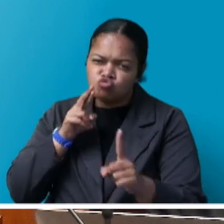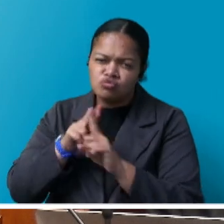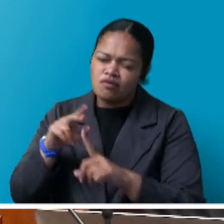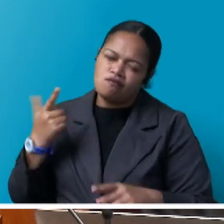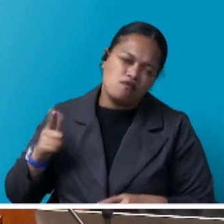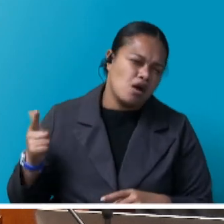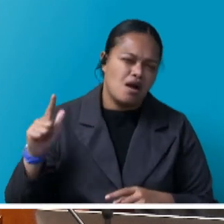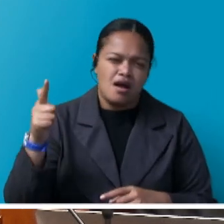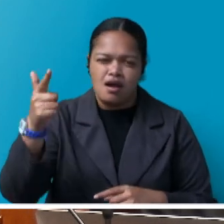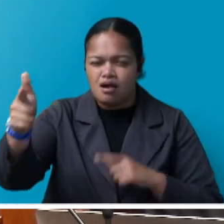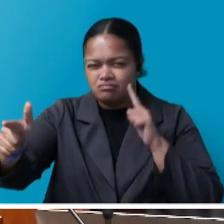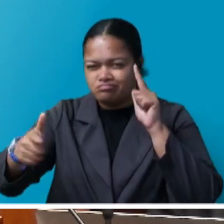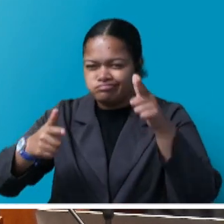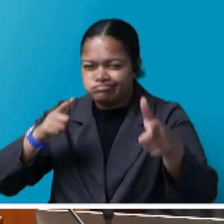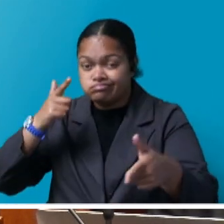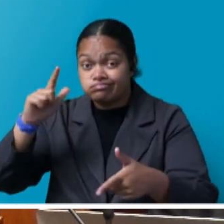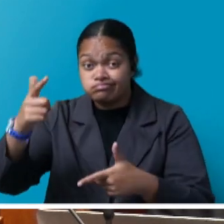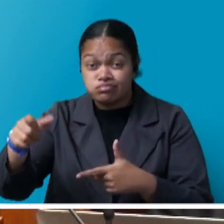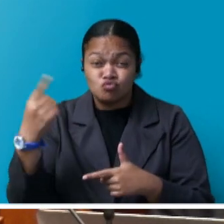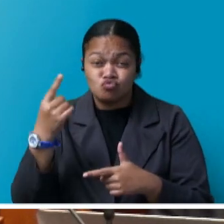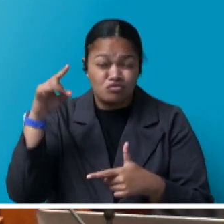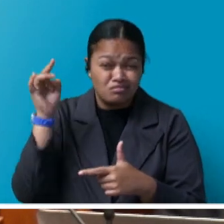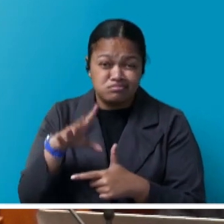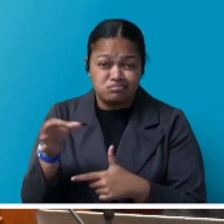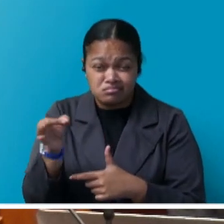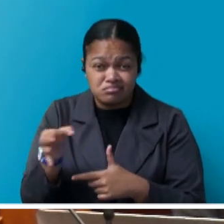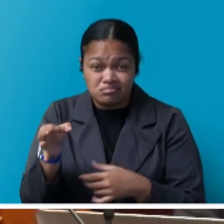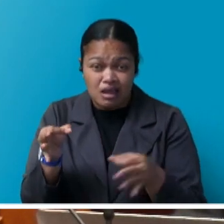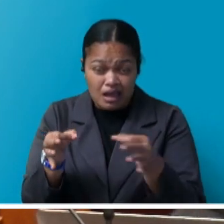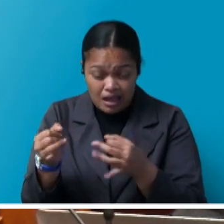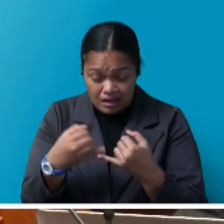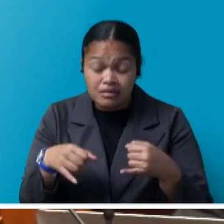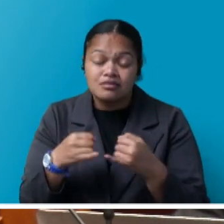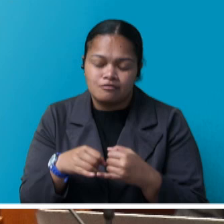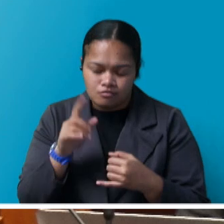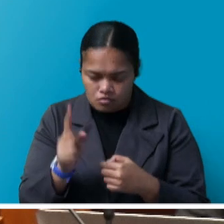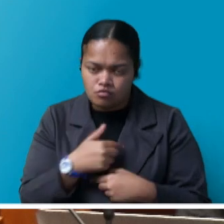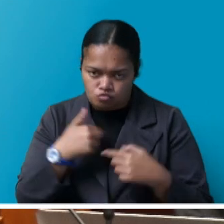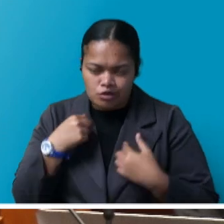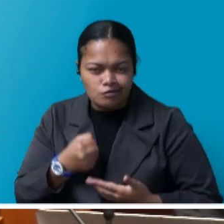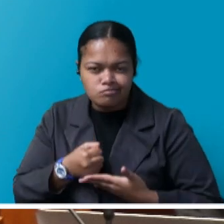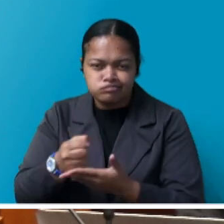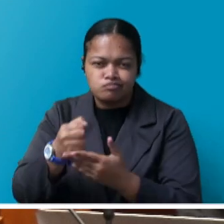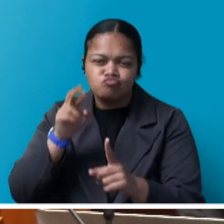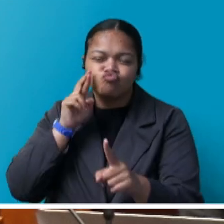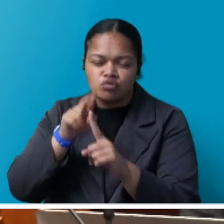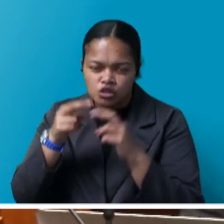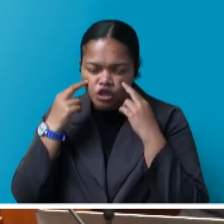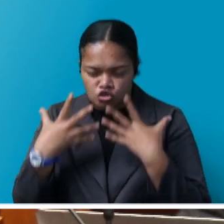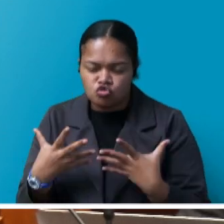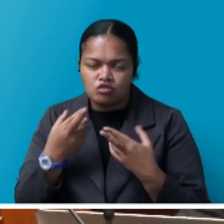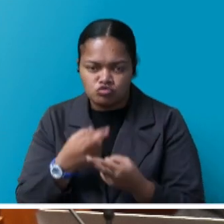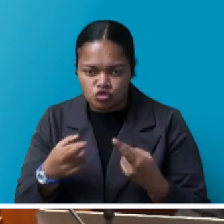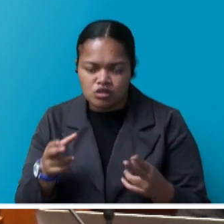and most vulnerable communities. Our rural and maritime regions are the backbone of Fiji's economy, rich in natural resources and